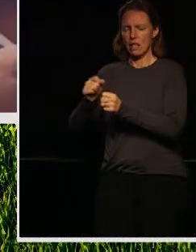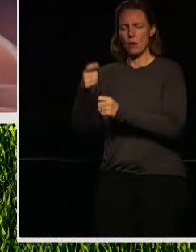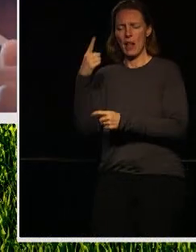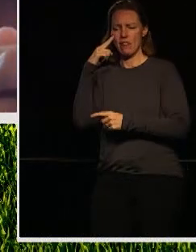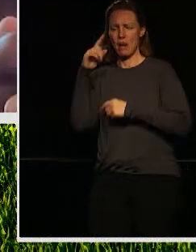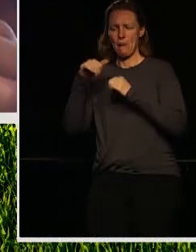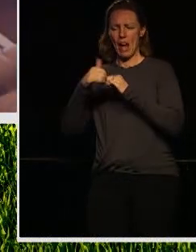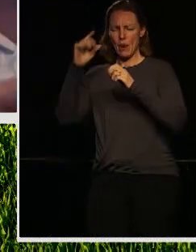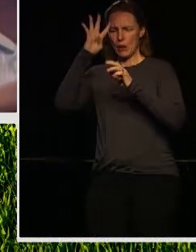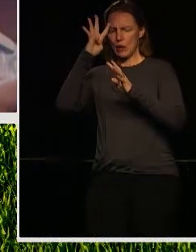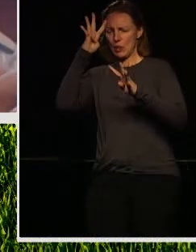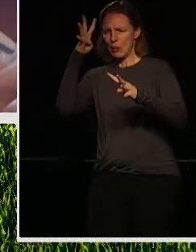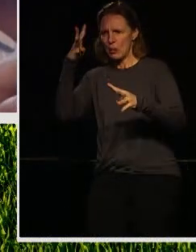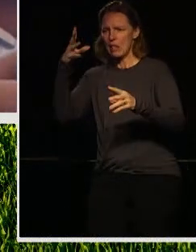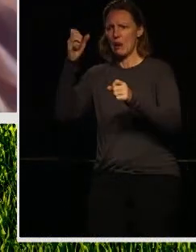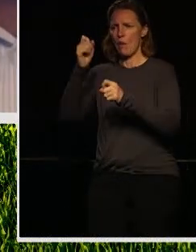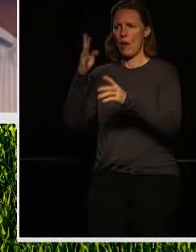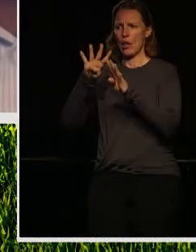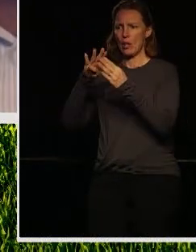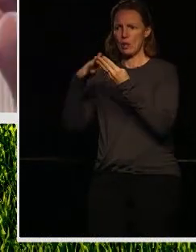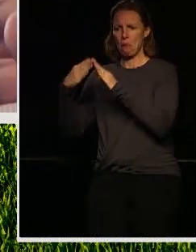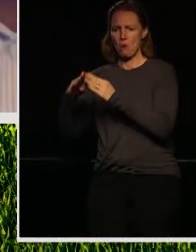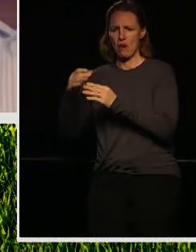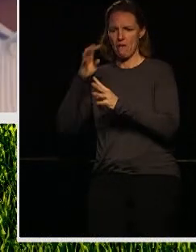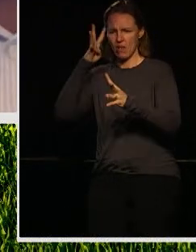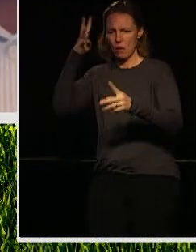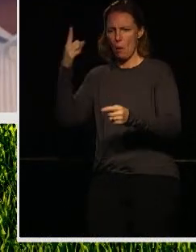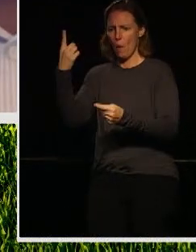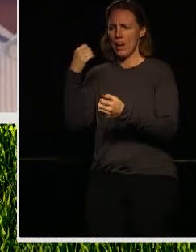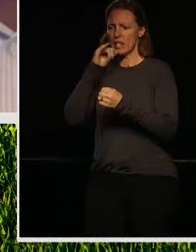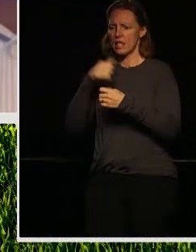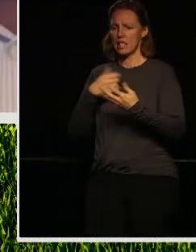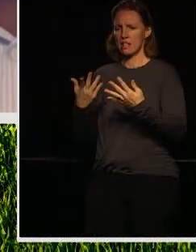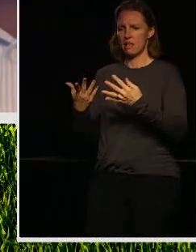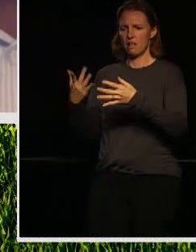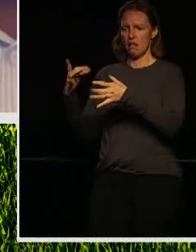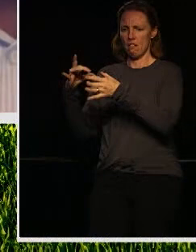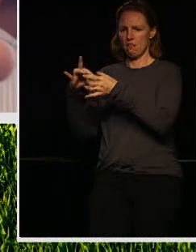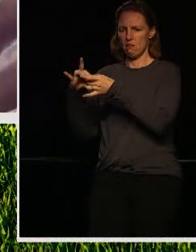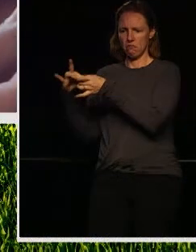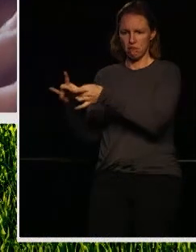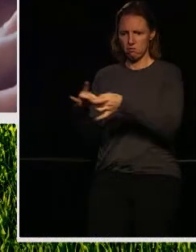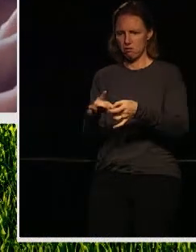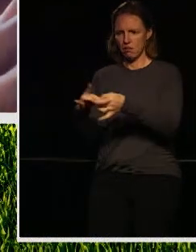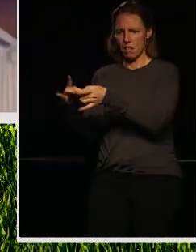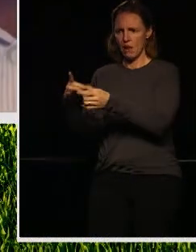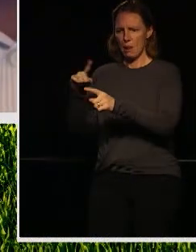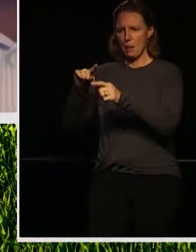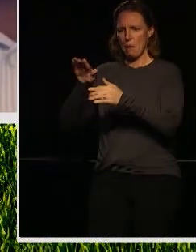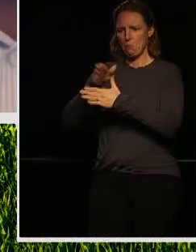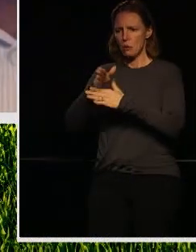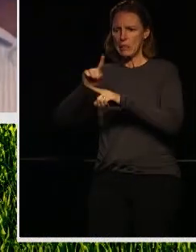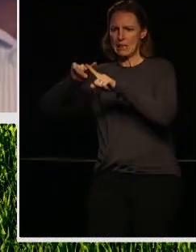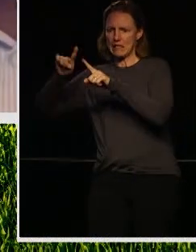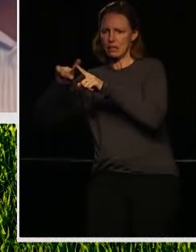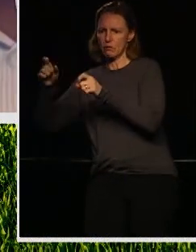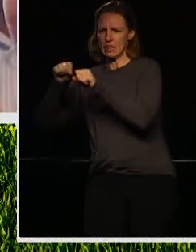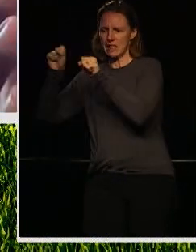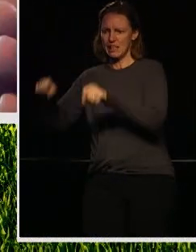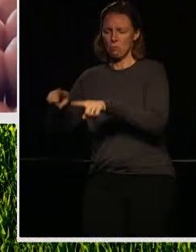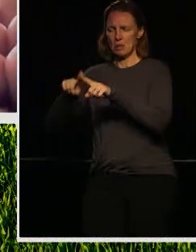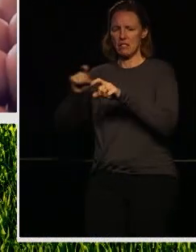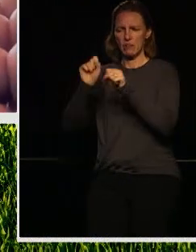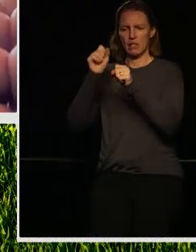think about it as a community of innovators, I think one is around interoperability of data between different systems and different